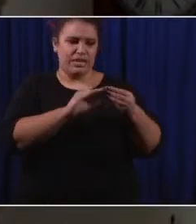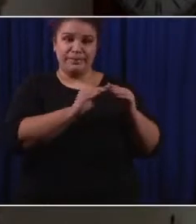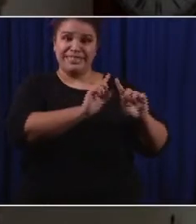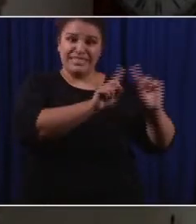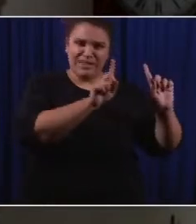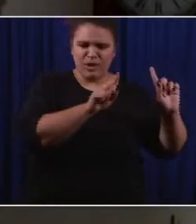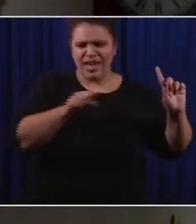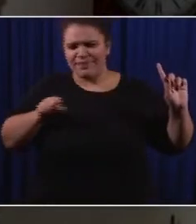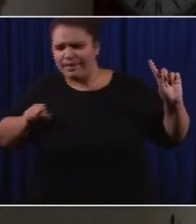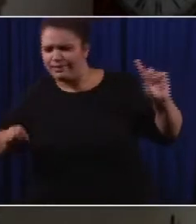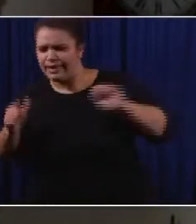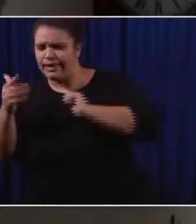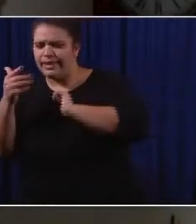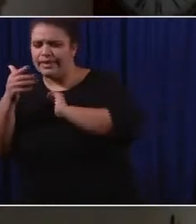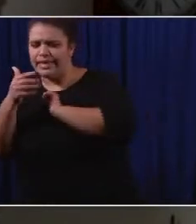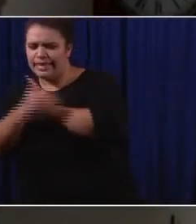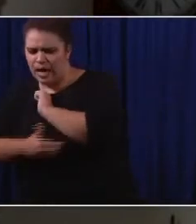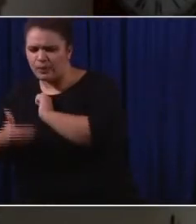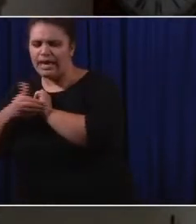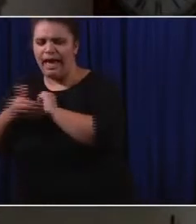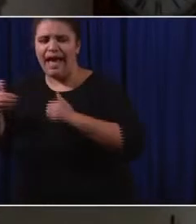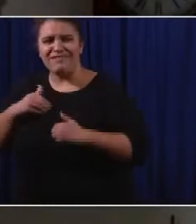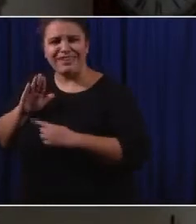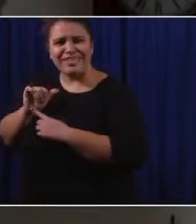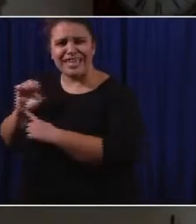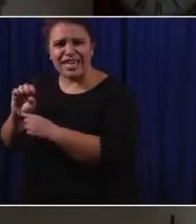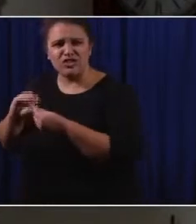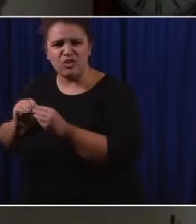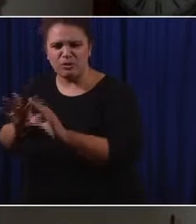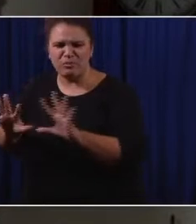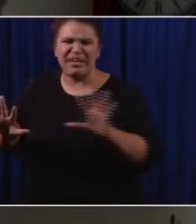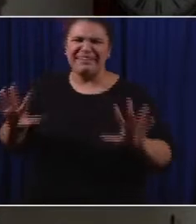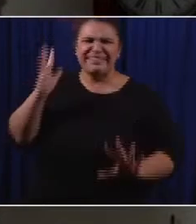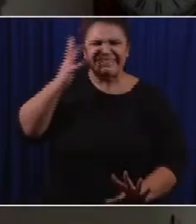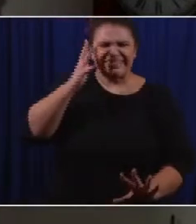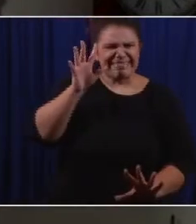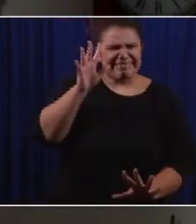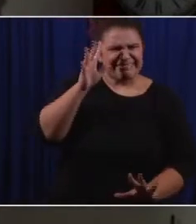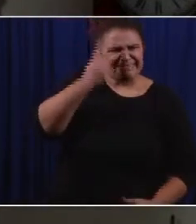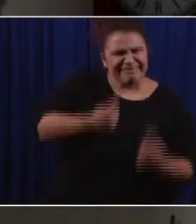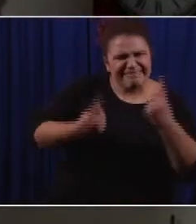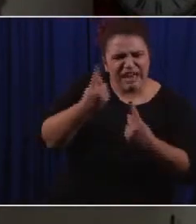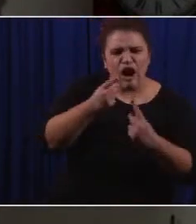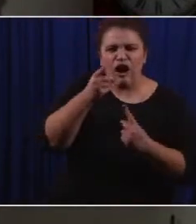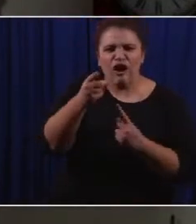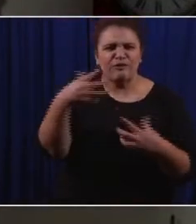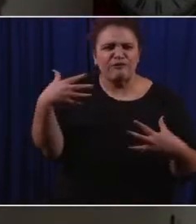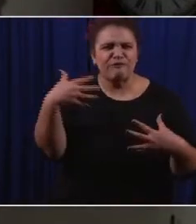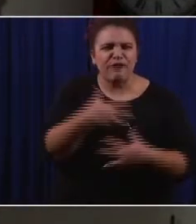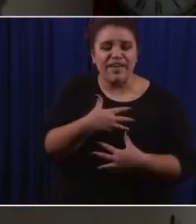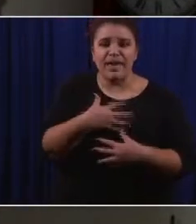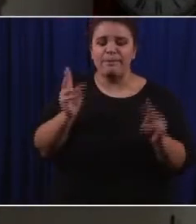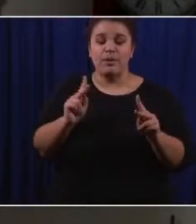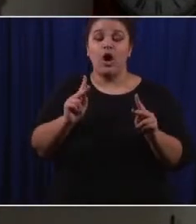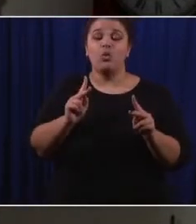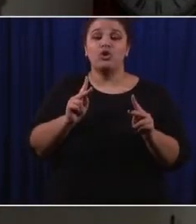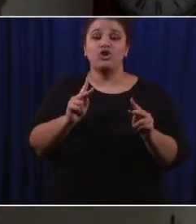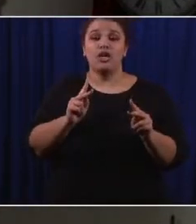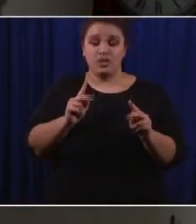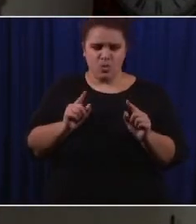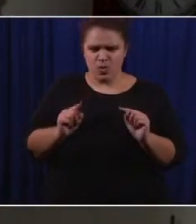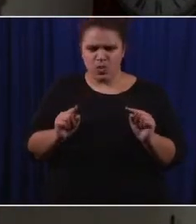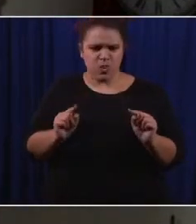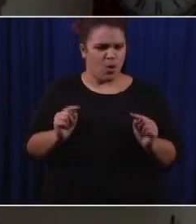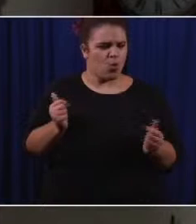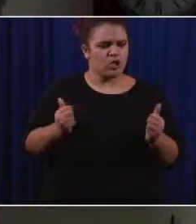daily case numbers, but and is there a fear that people will just look at the number and cherry pick the number they like